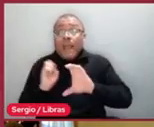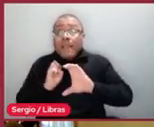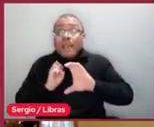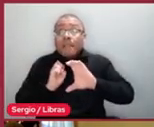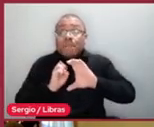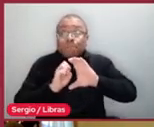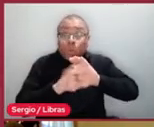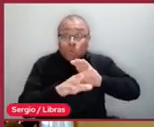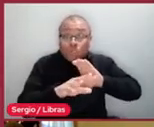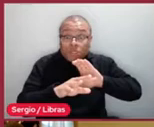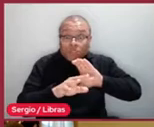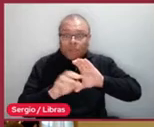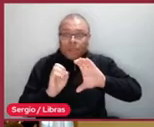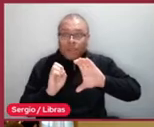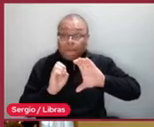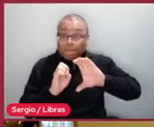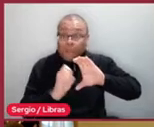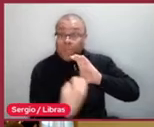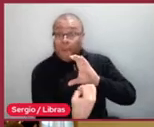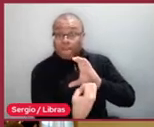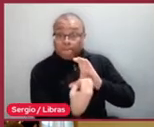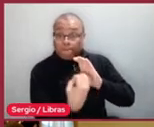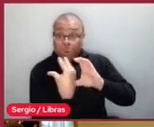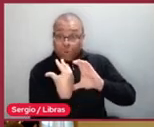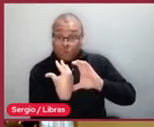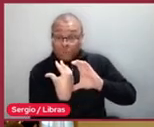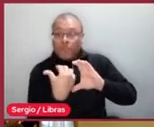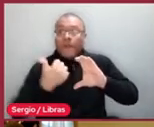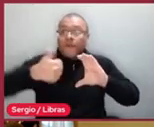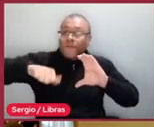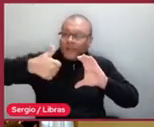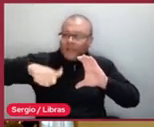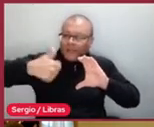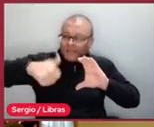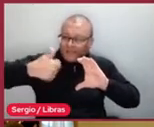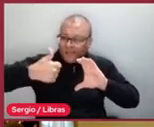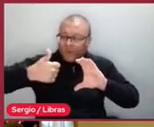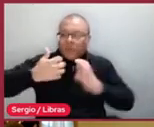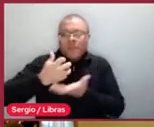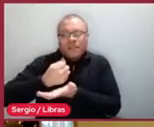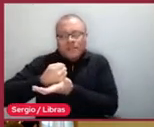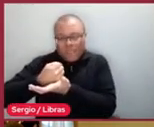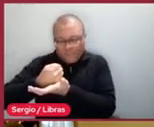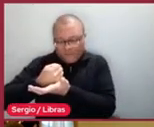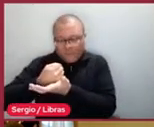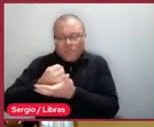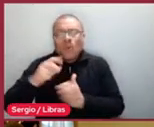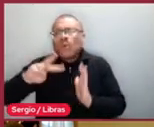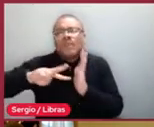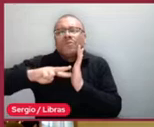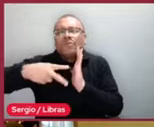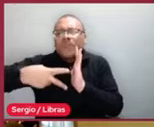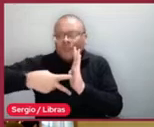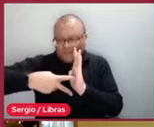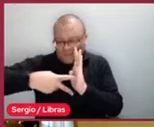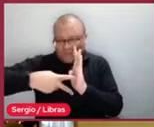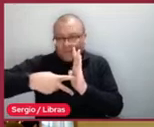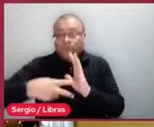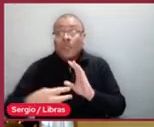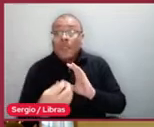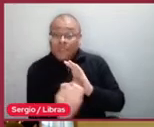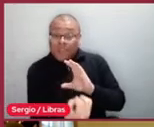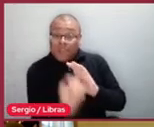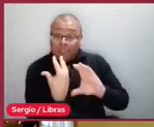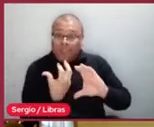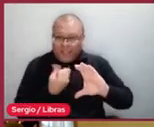and save. And what does each one of these things mean? So accepting input